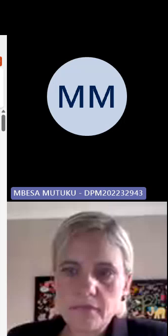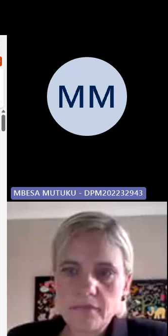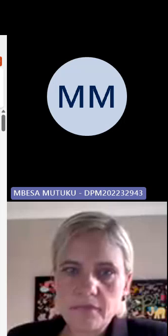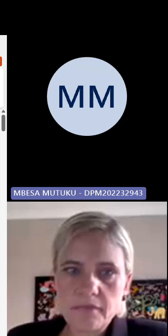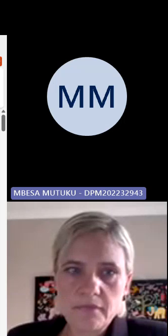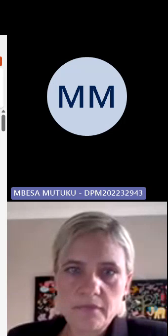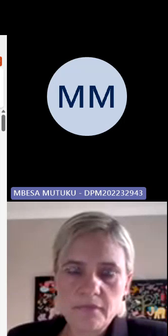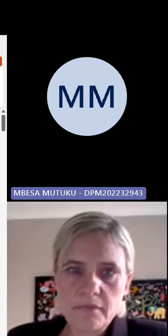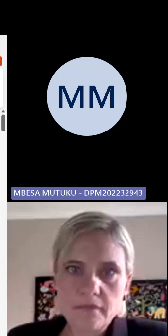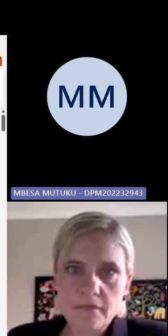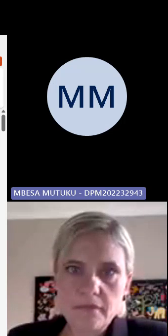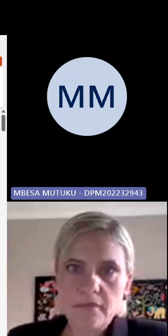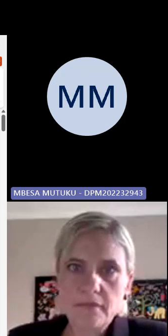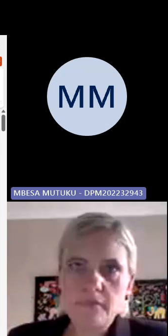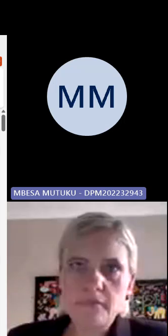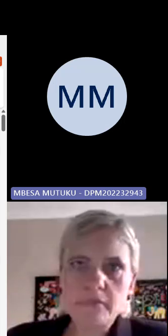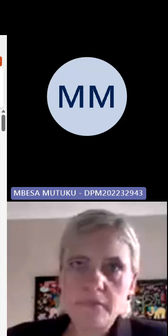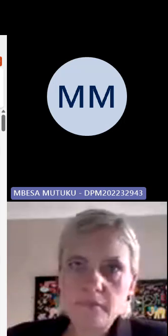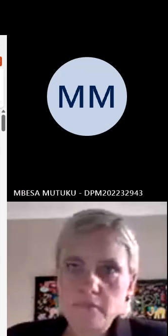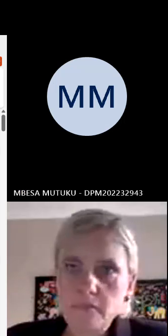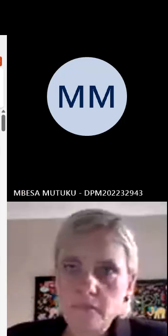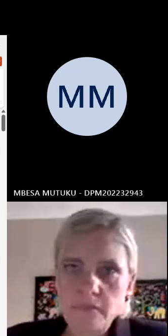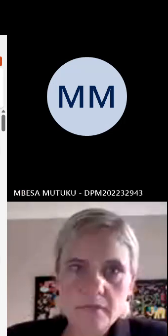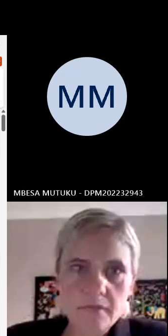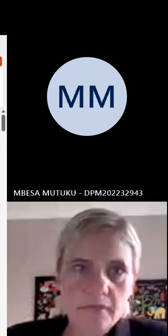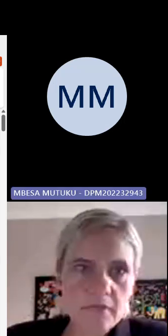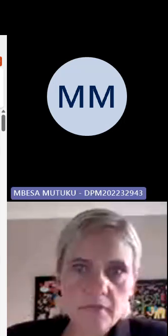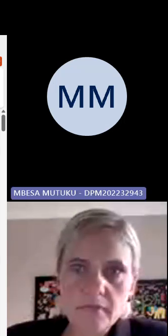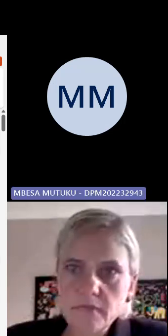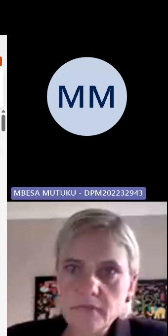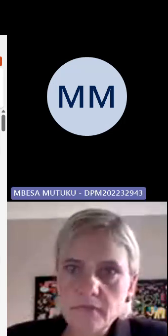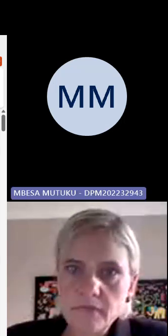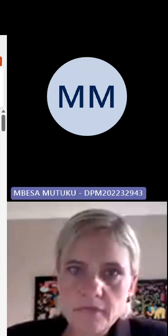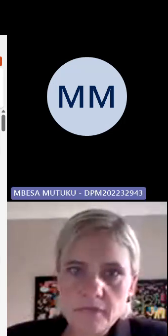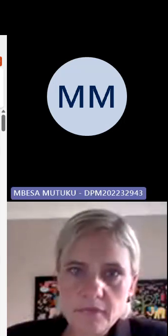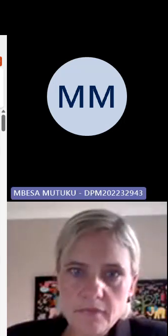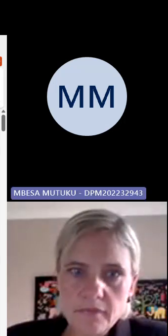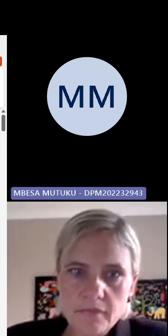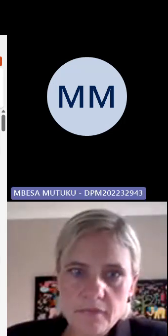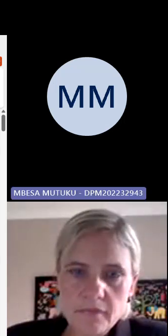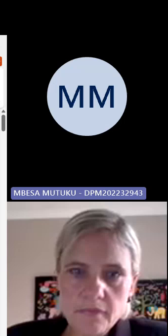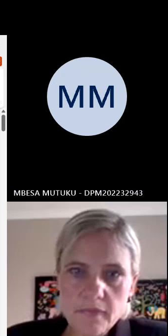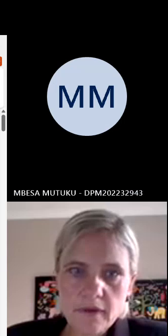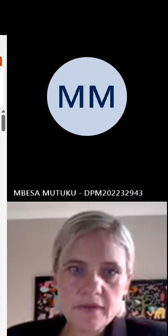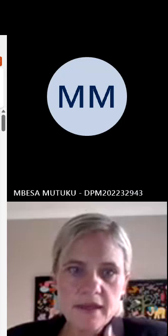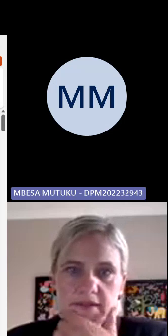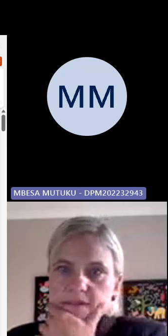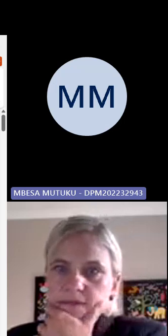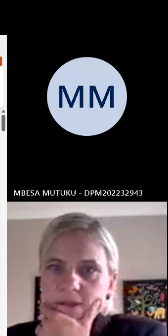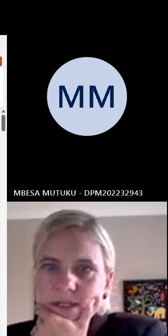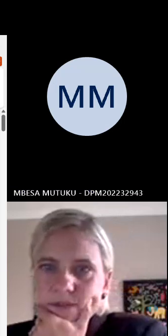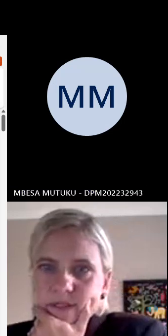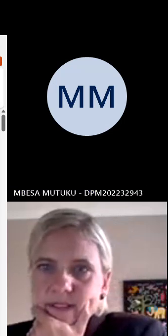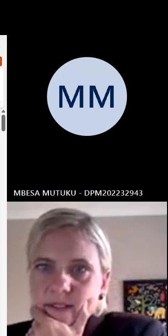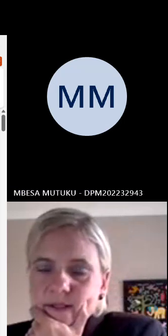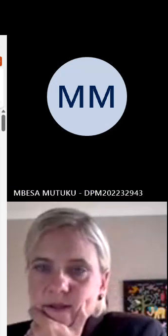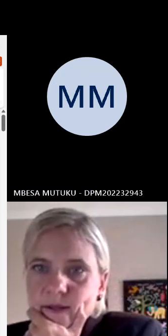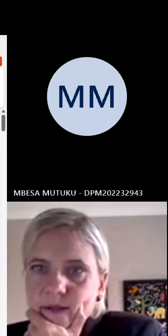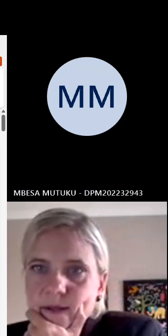It's showing me it's on my side. I can actually see myself. That's